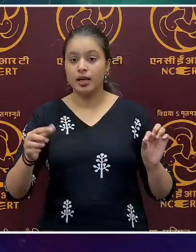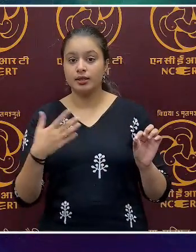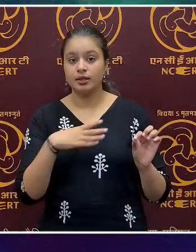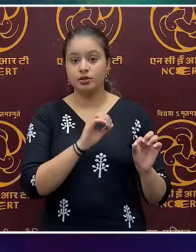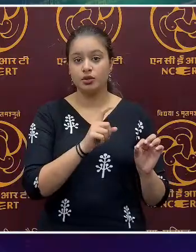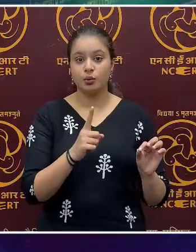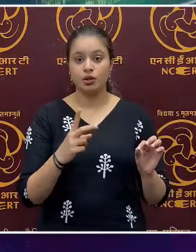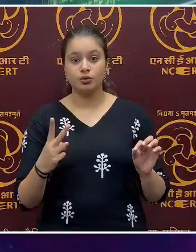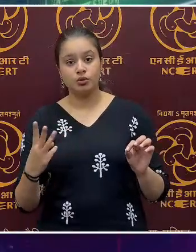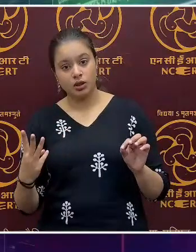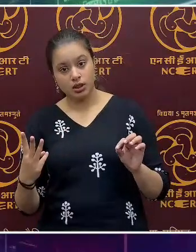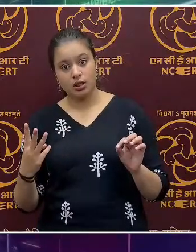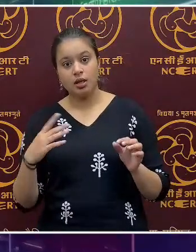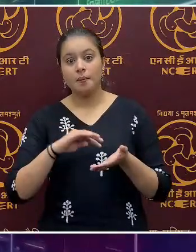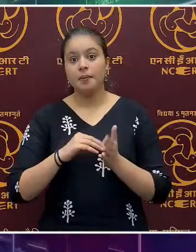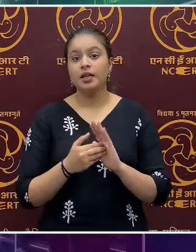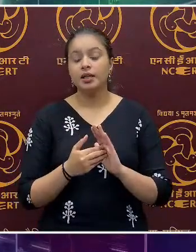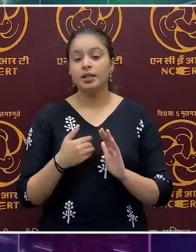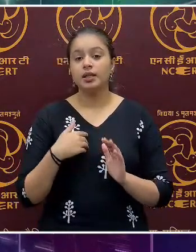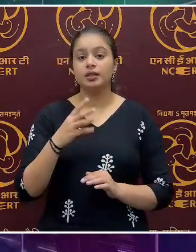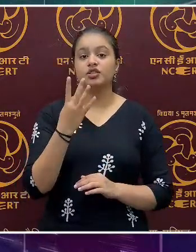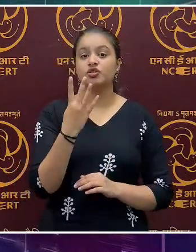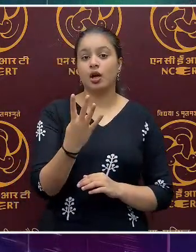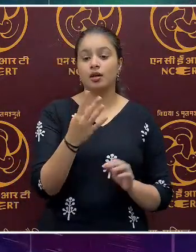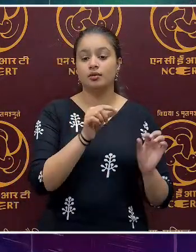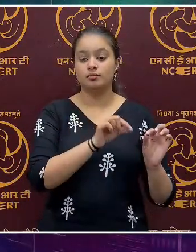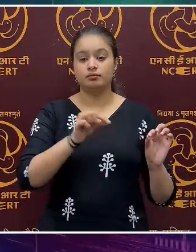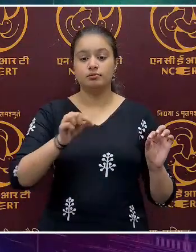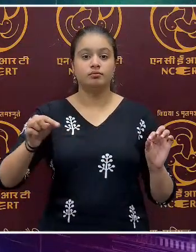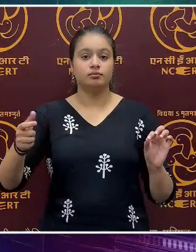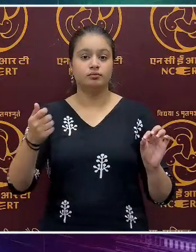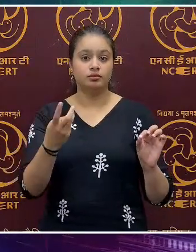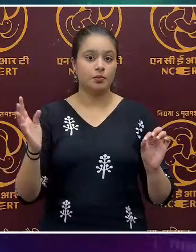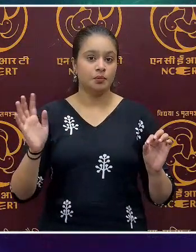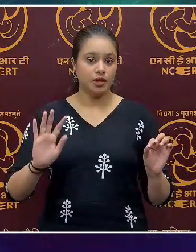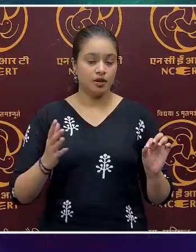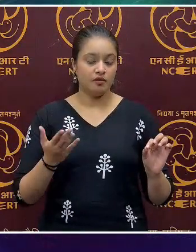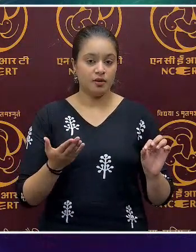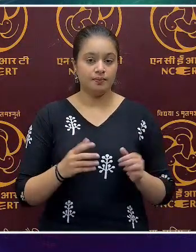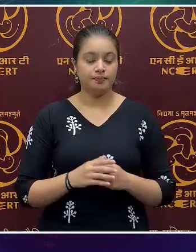1, 2, 3. It means there are 4 length. So